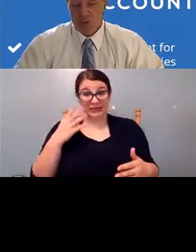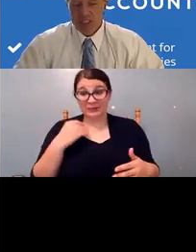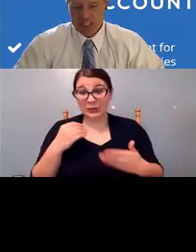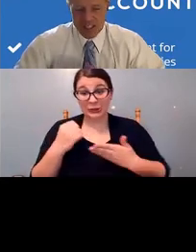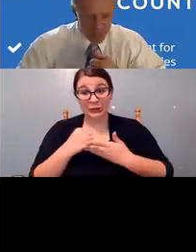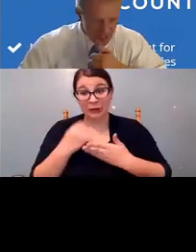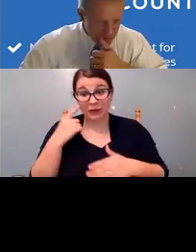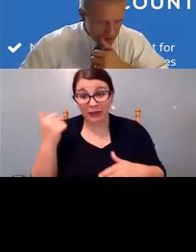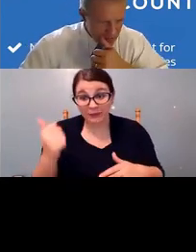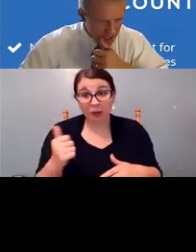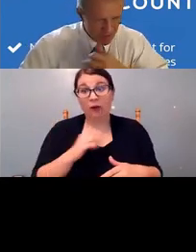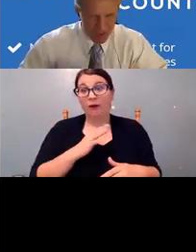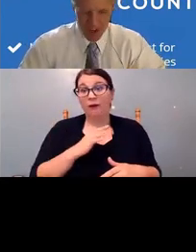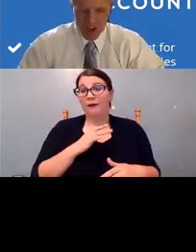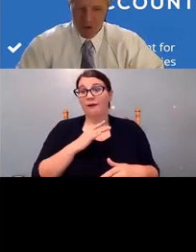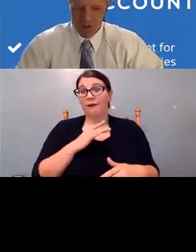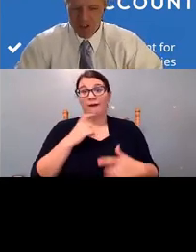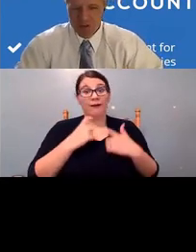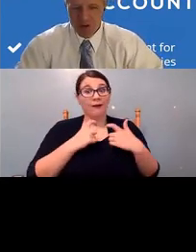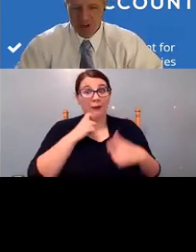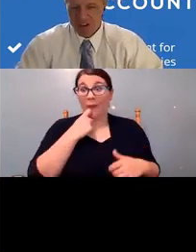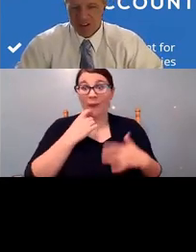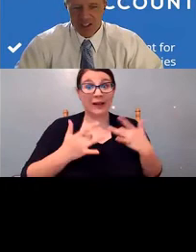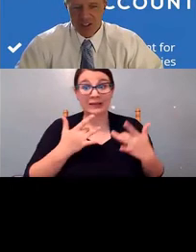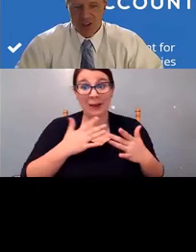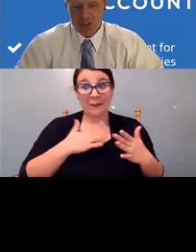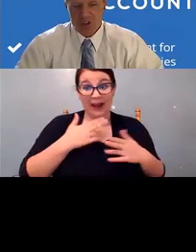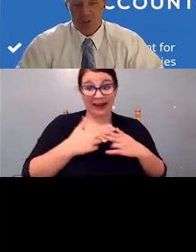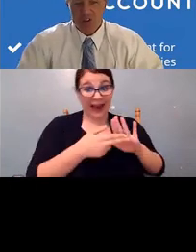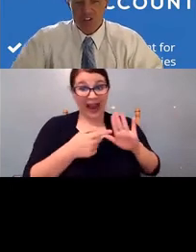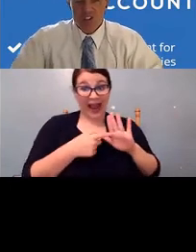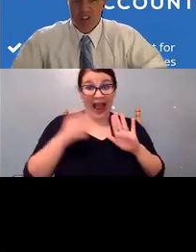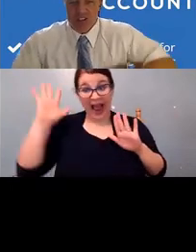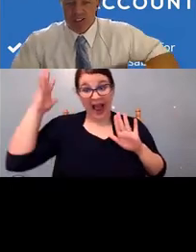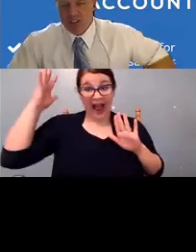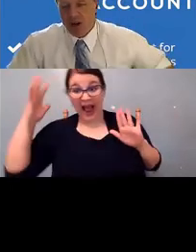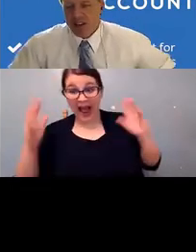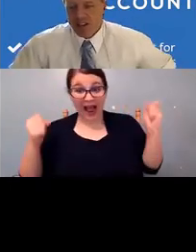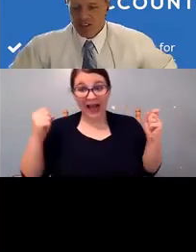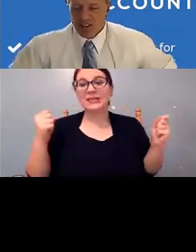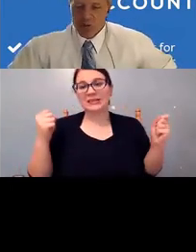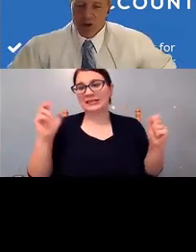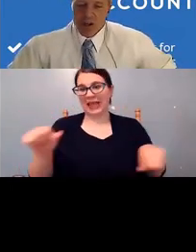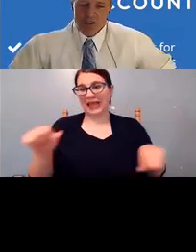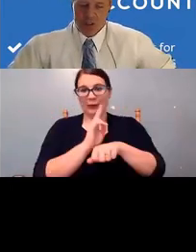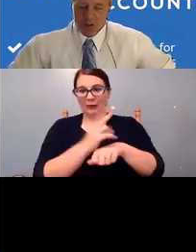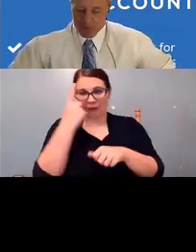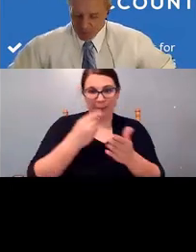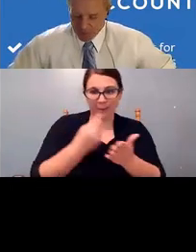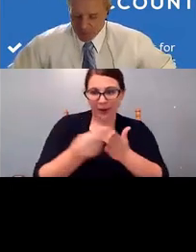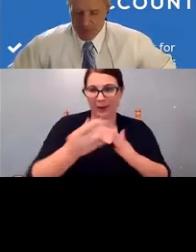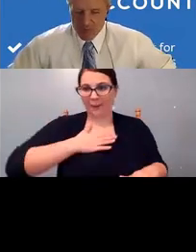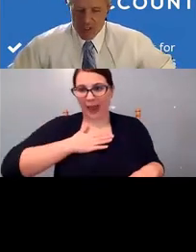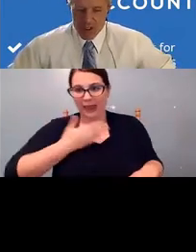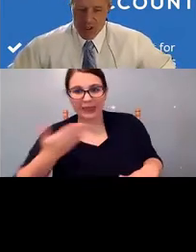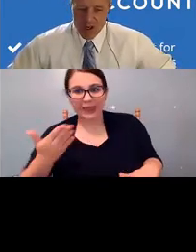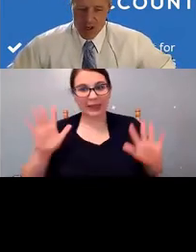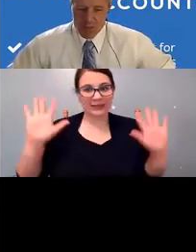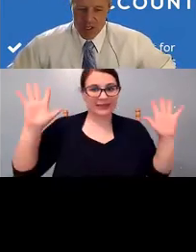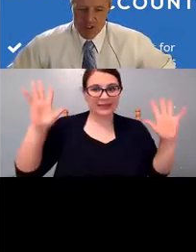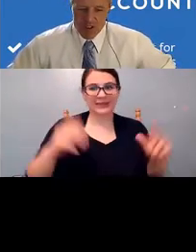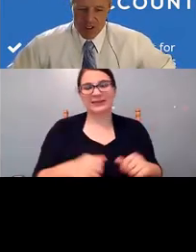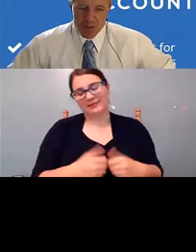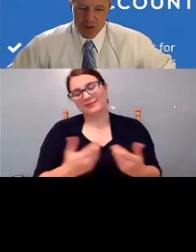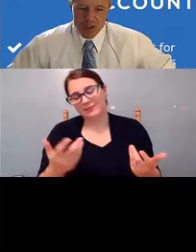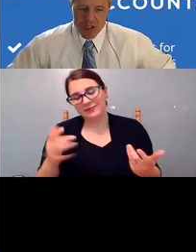a really neat thing for them to have this card with their name on it that they can go and use to buy things that they want. So,